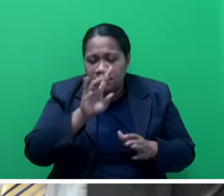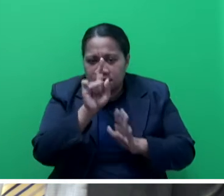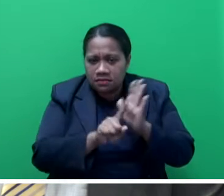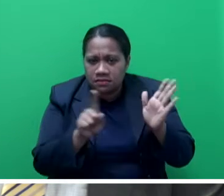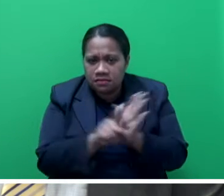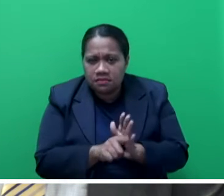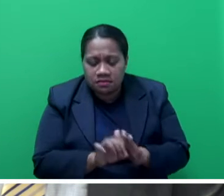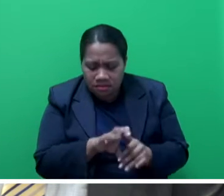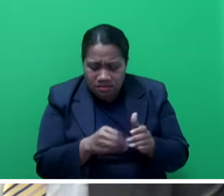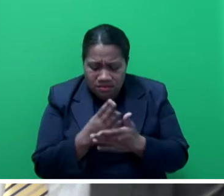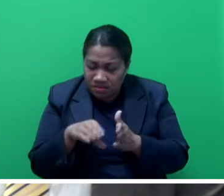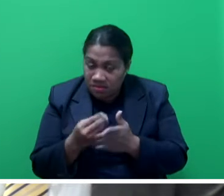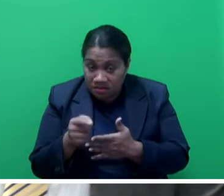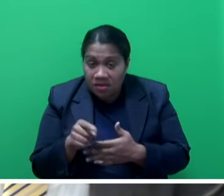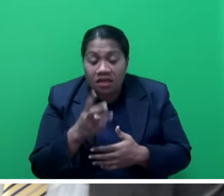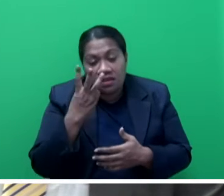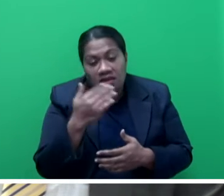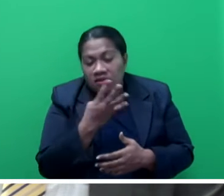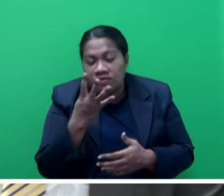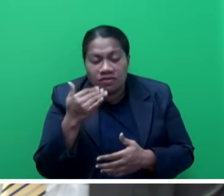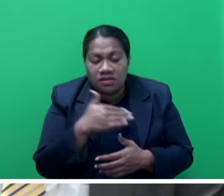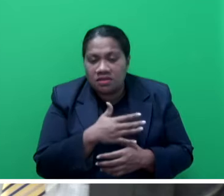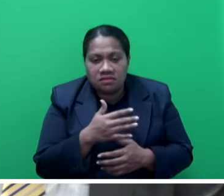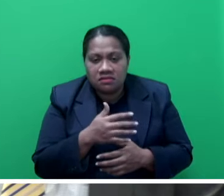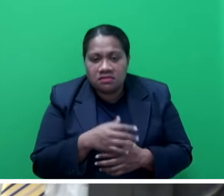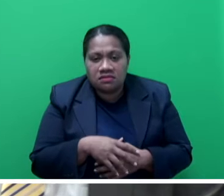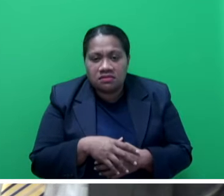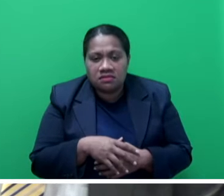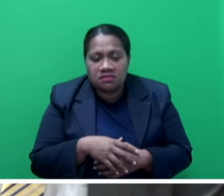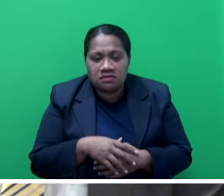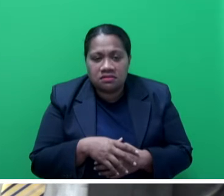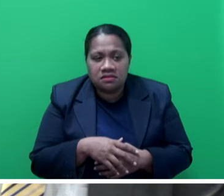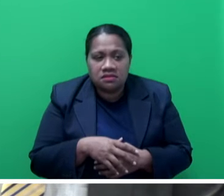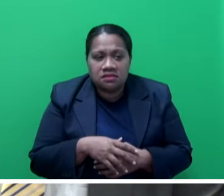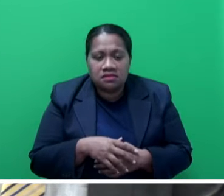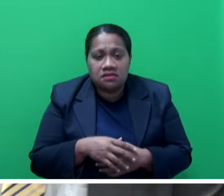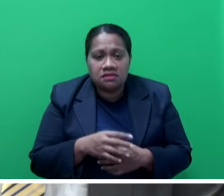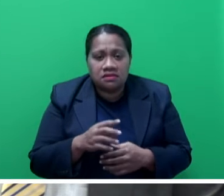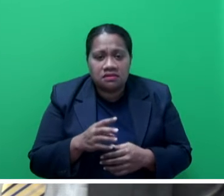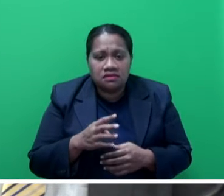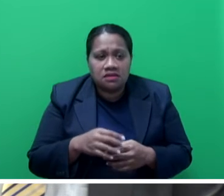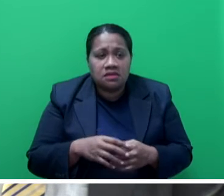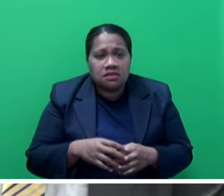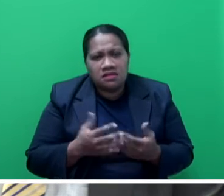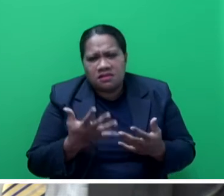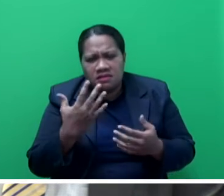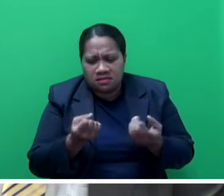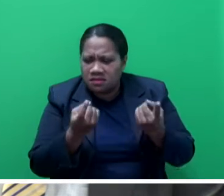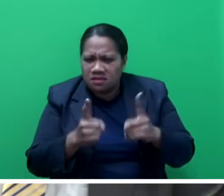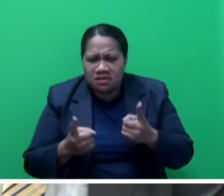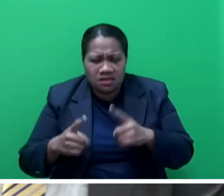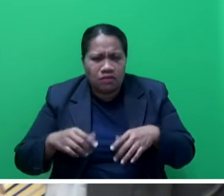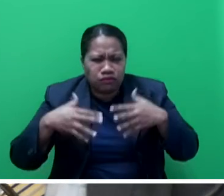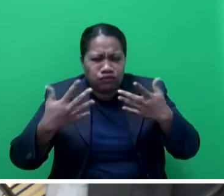to 400,000, and daily deaths range from 7,000 to 10,000 globally. For infectious